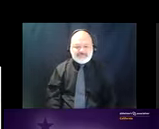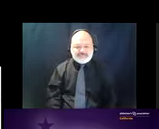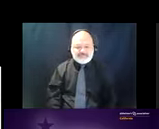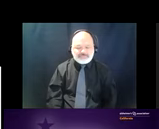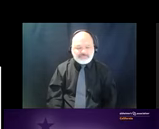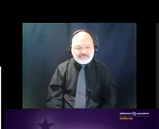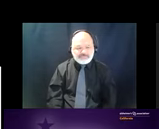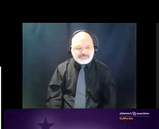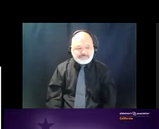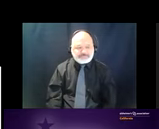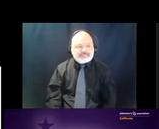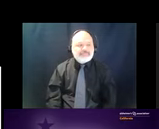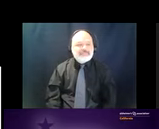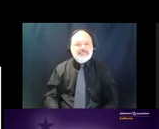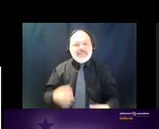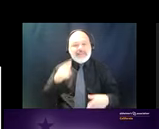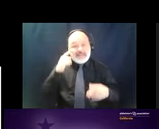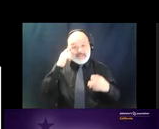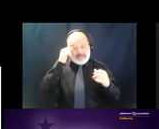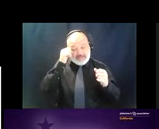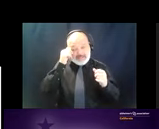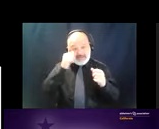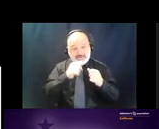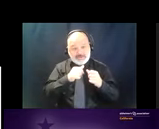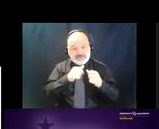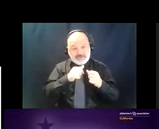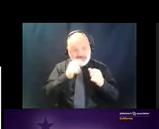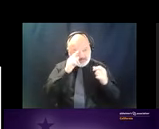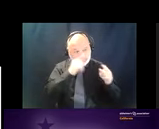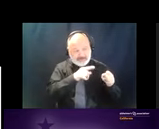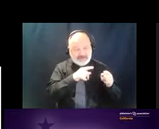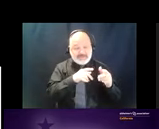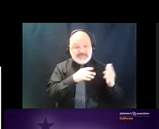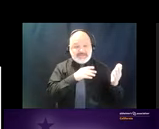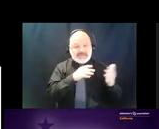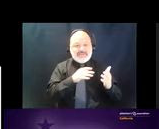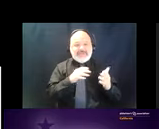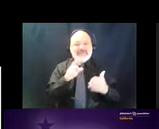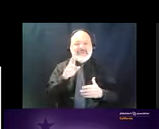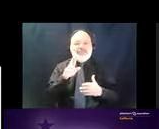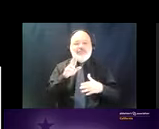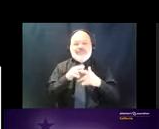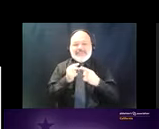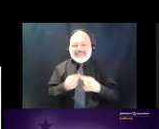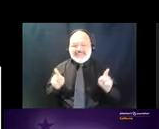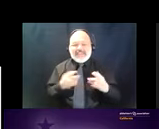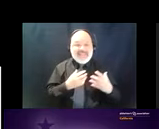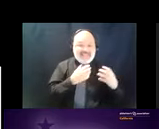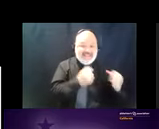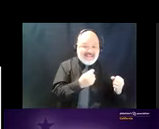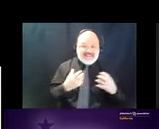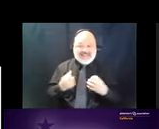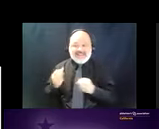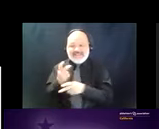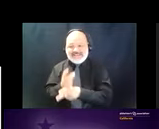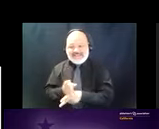slide. So according to the recent findings from this special report, racial and ethnic disparities in health and healthcare, such as those